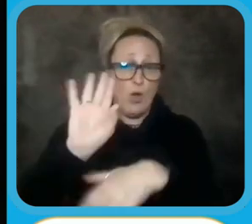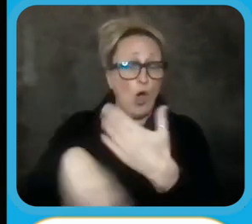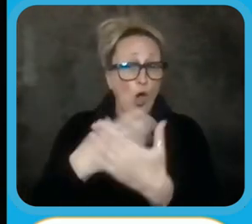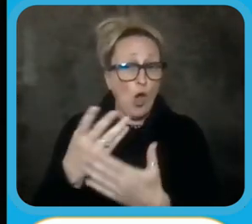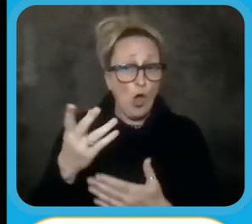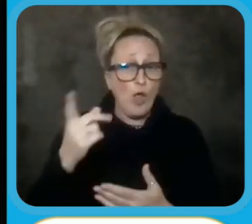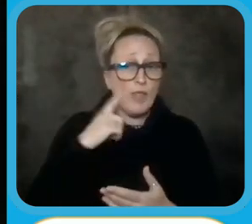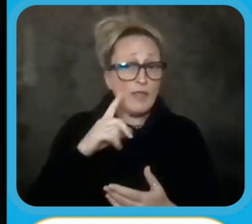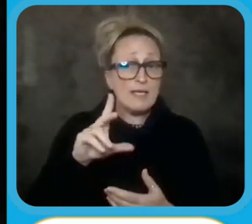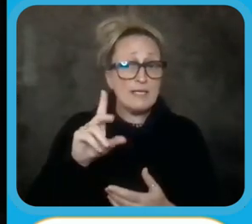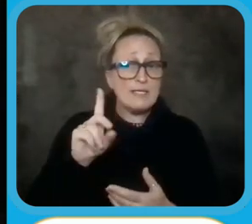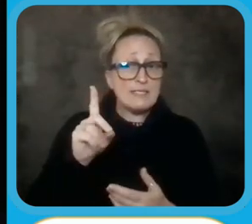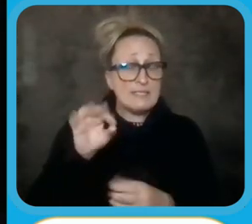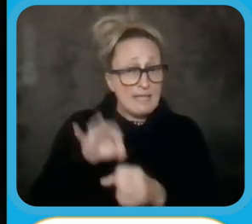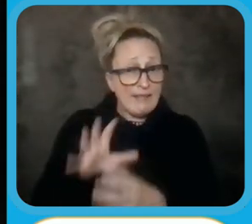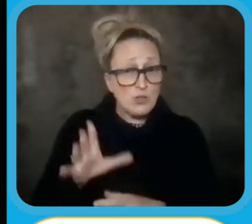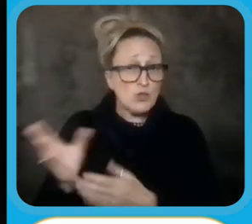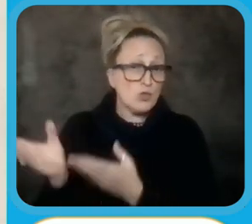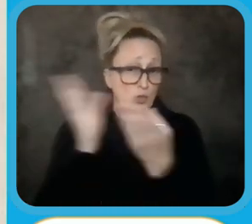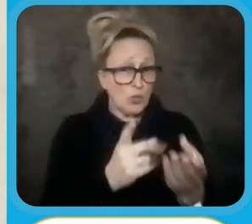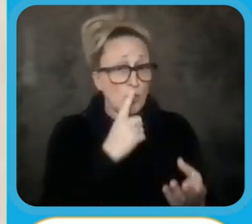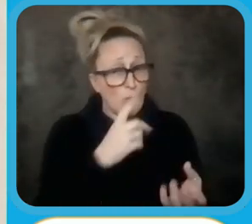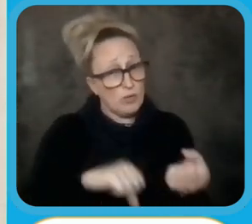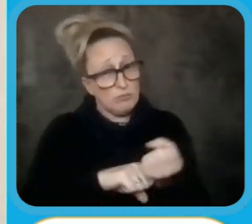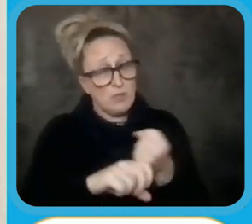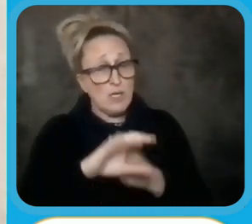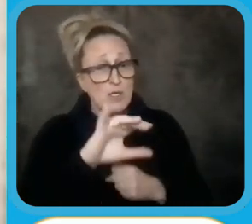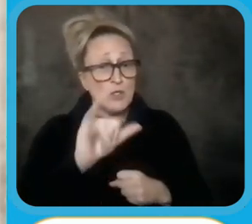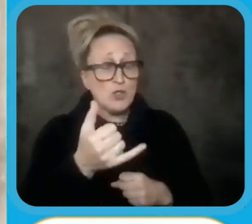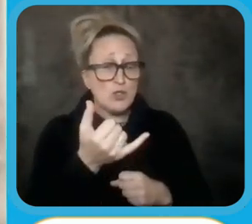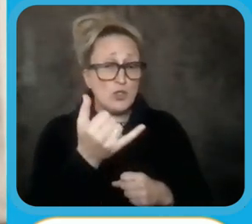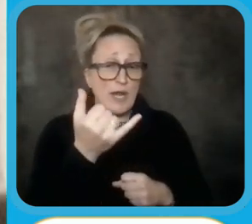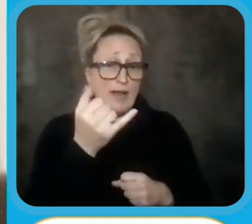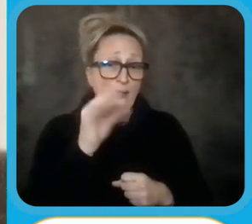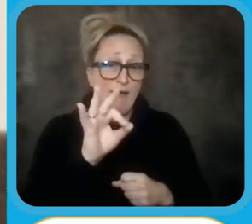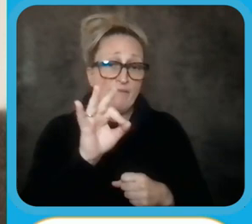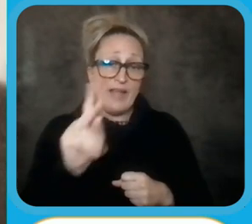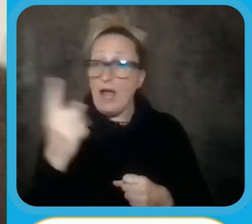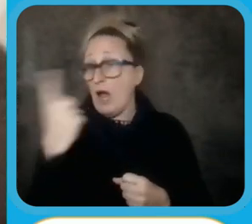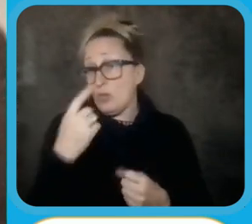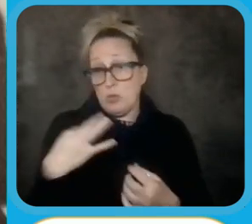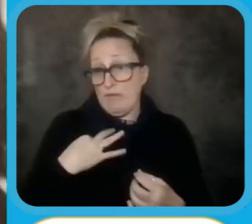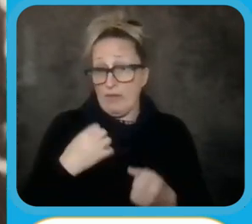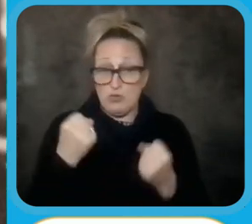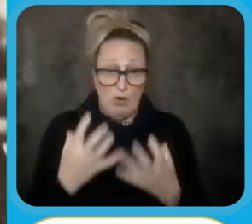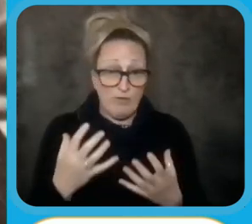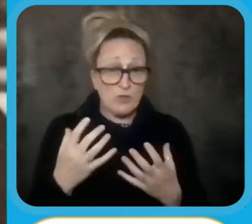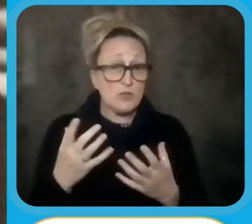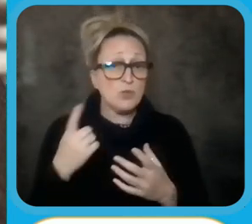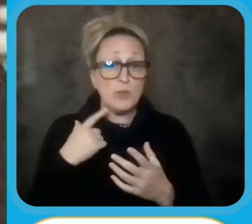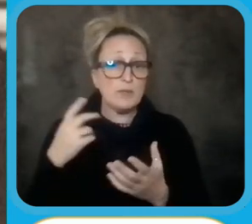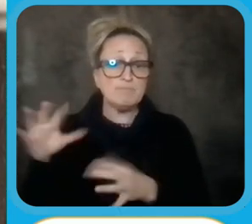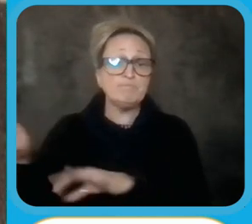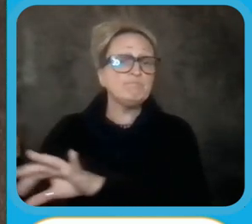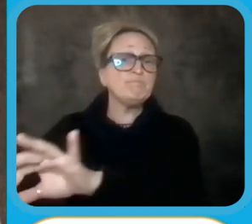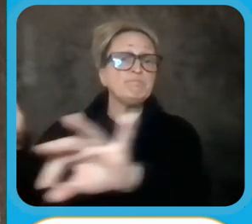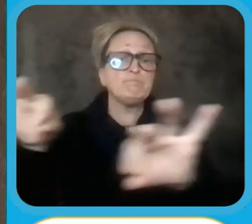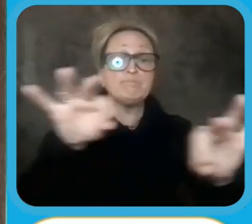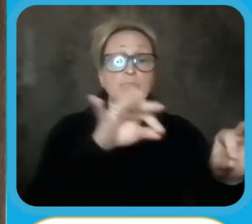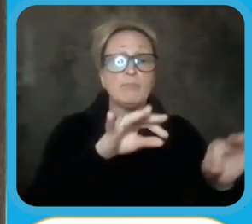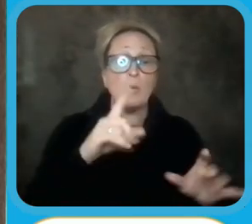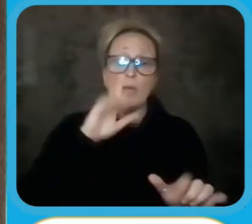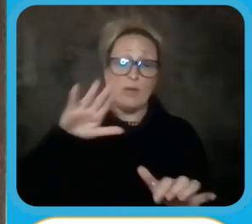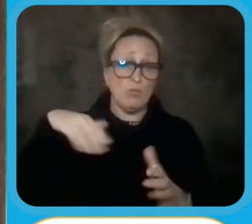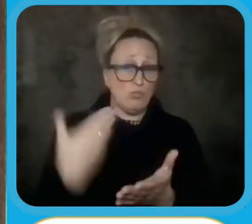to his son, John F. Kennedy, for president. And I was one of the volunteer drivers bringing all the delegates from around the country when they arrived